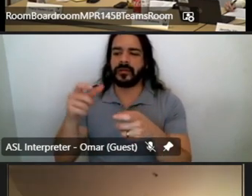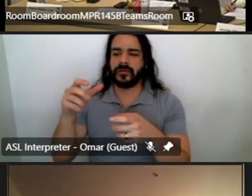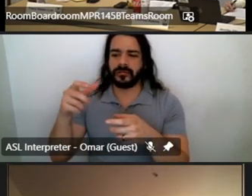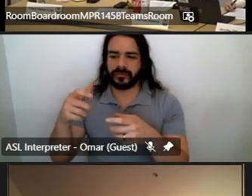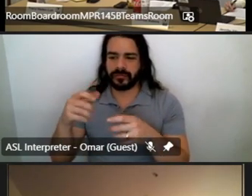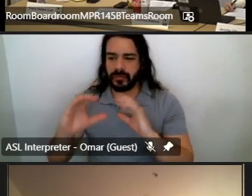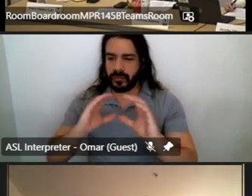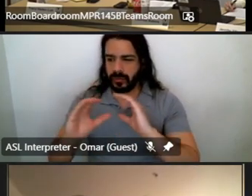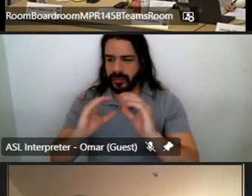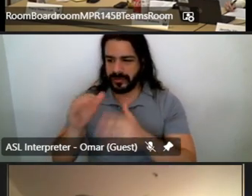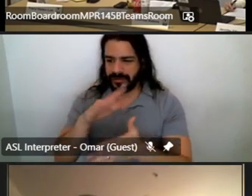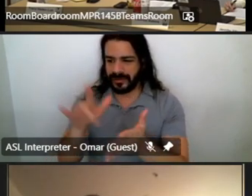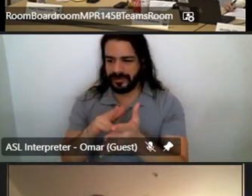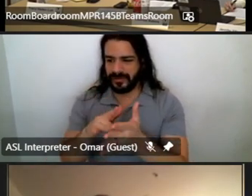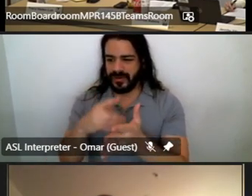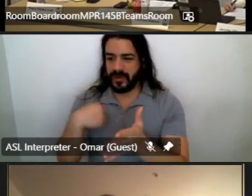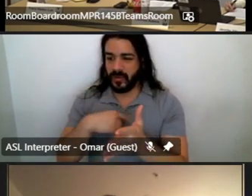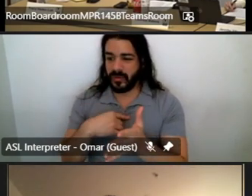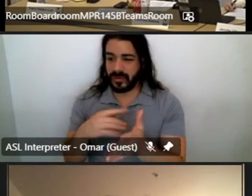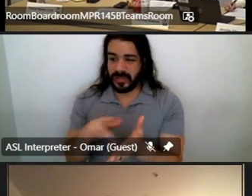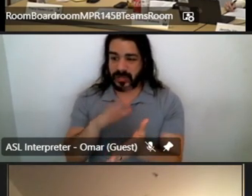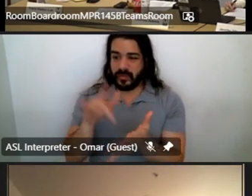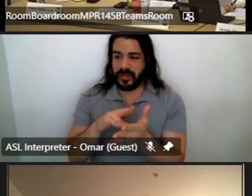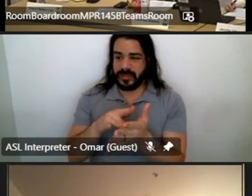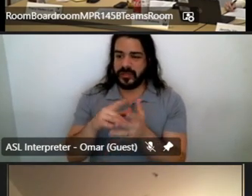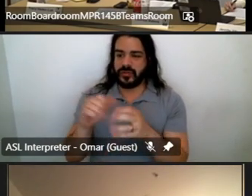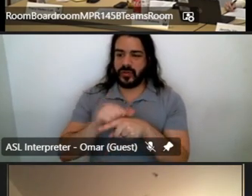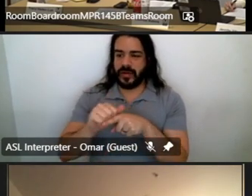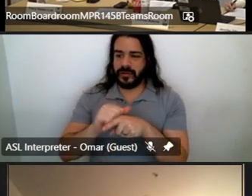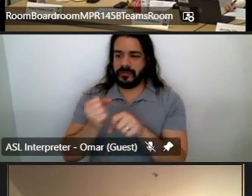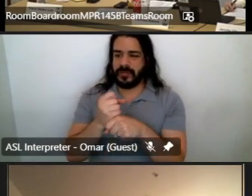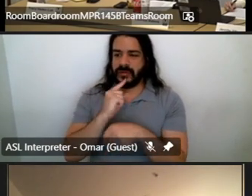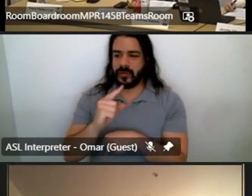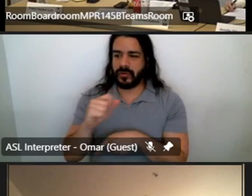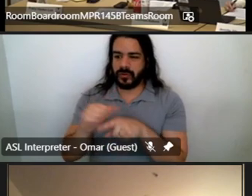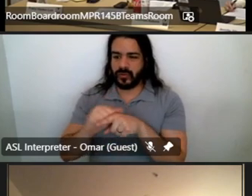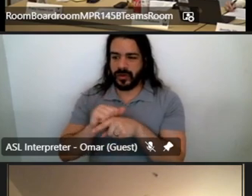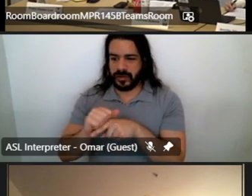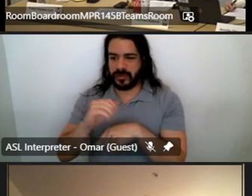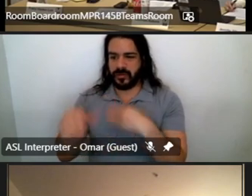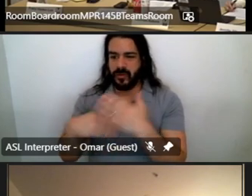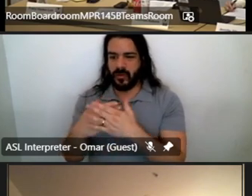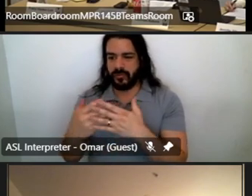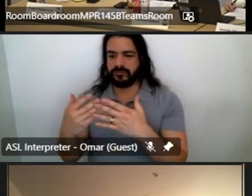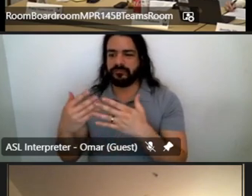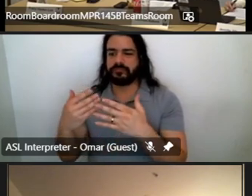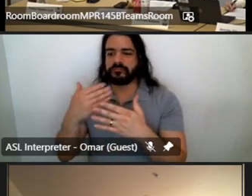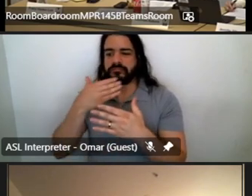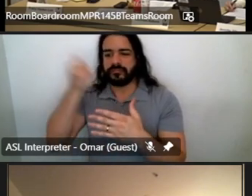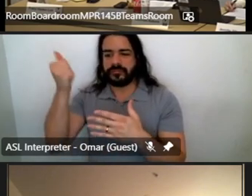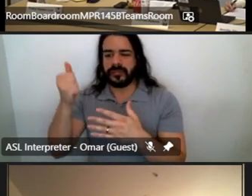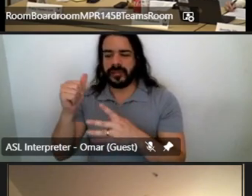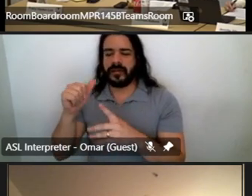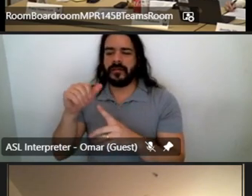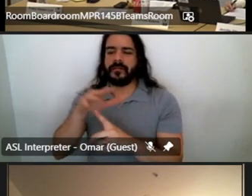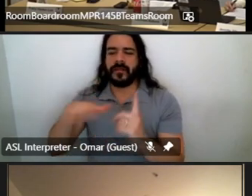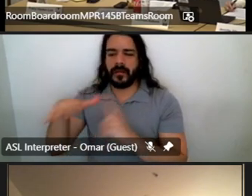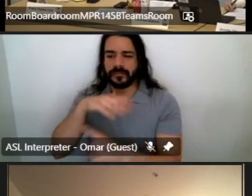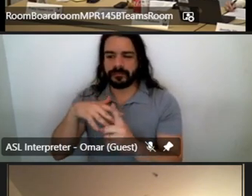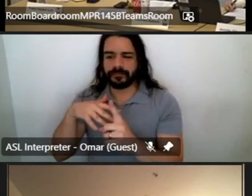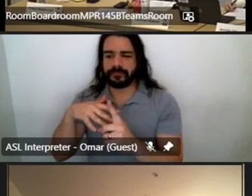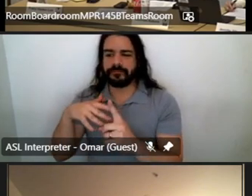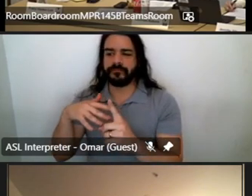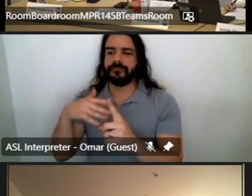between bus and rail incidents. We're also centralizing training and building a training academy designed to create a collaborative